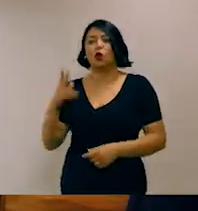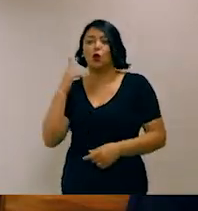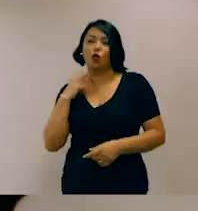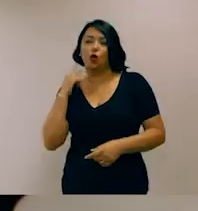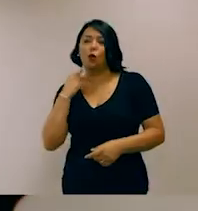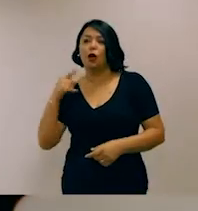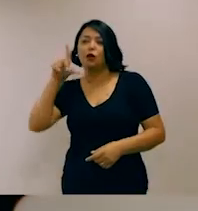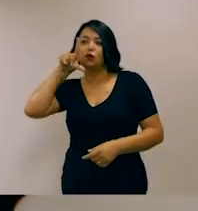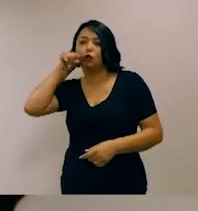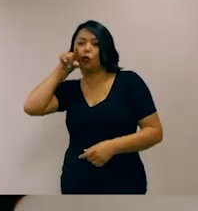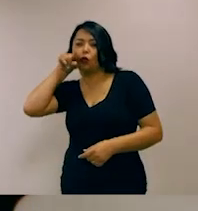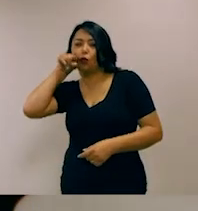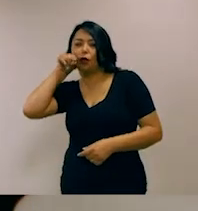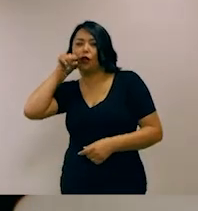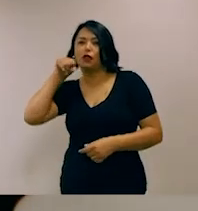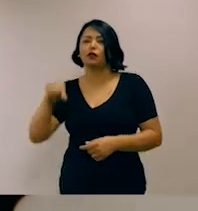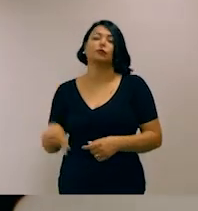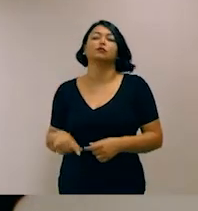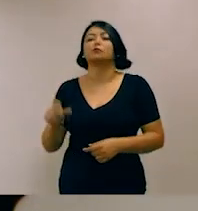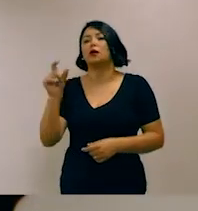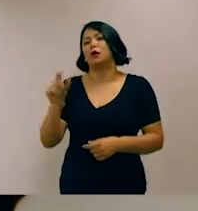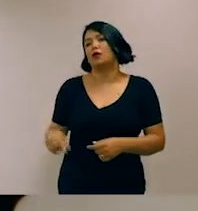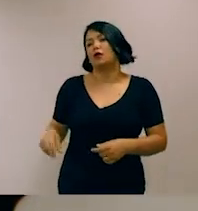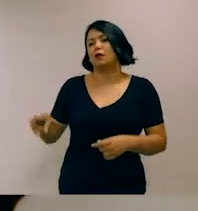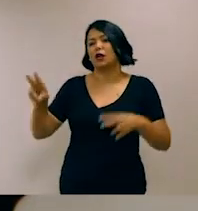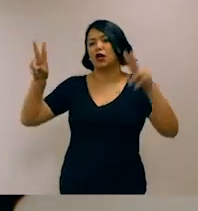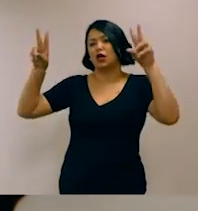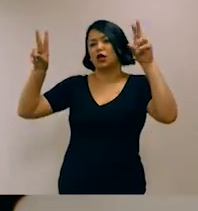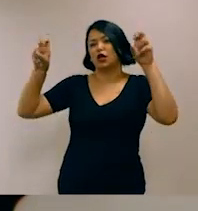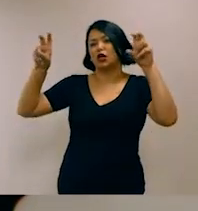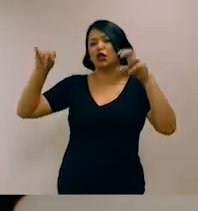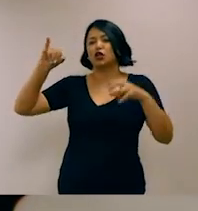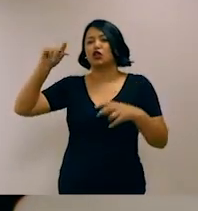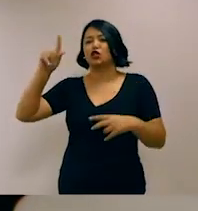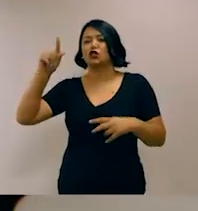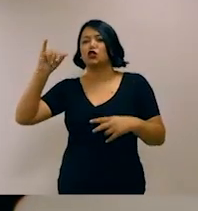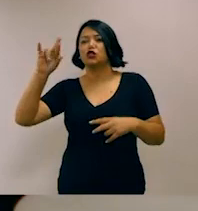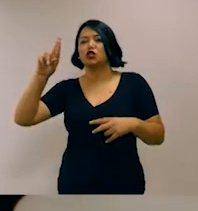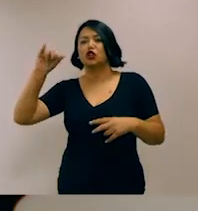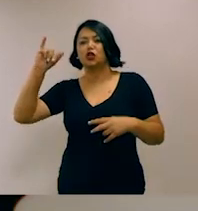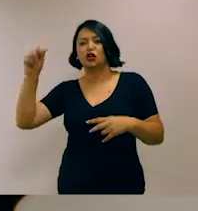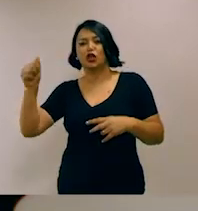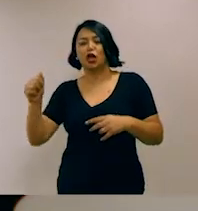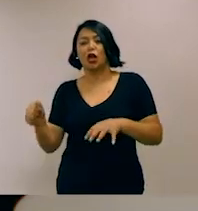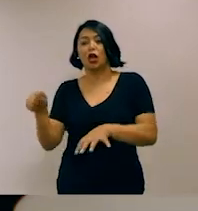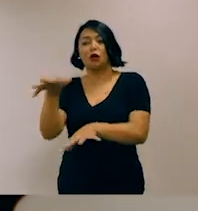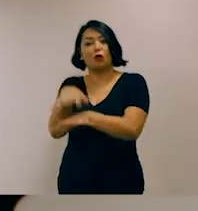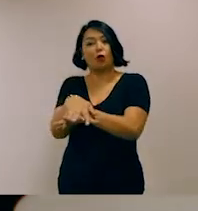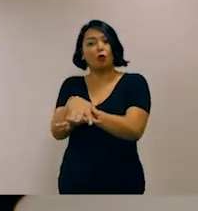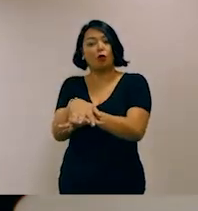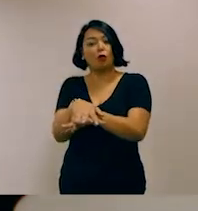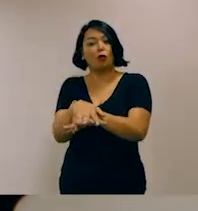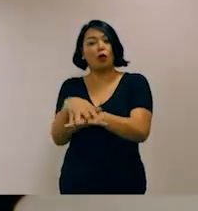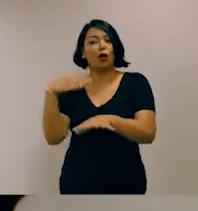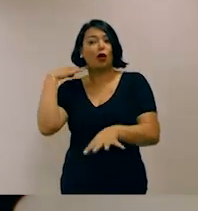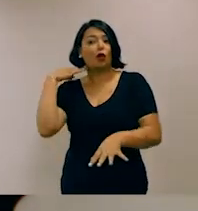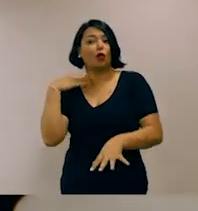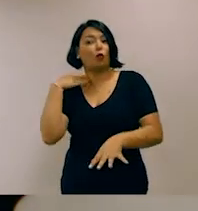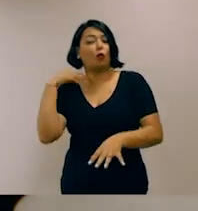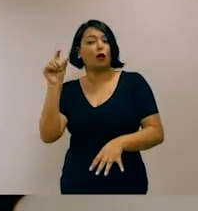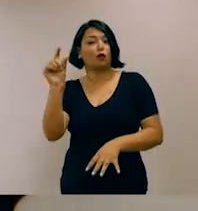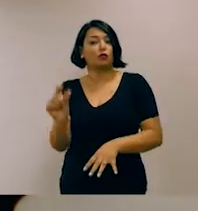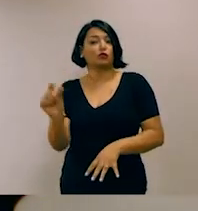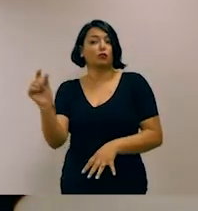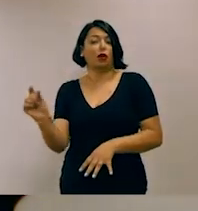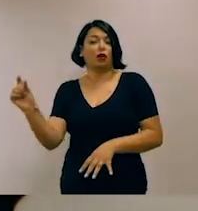the language, and so some tweets, you have some slangs, and so it incorporates all of